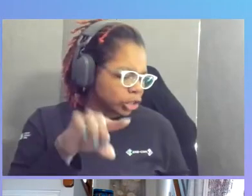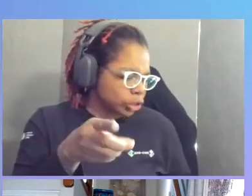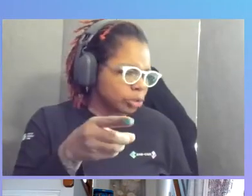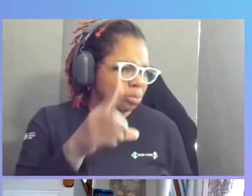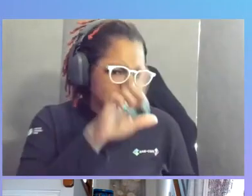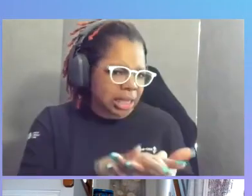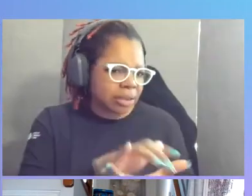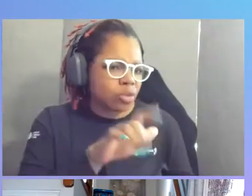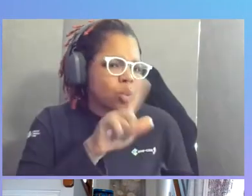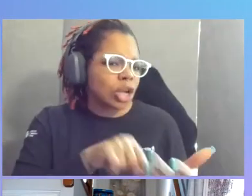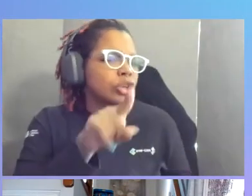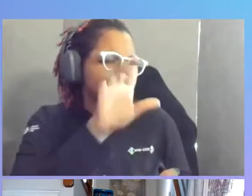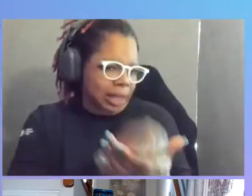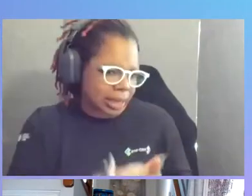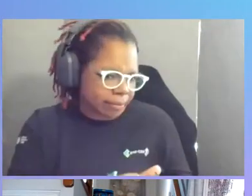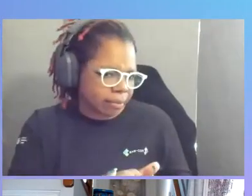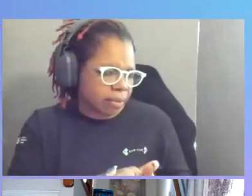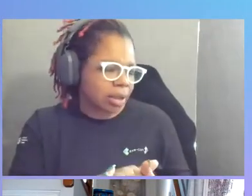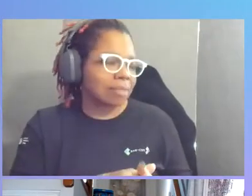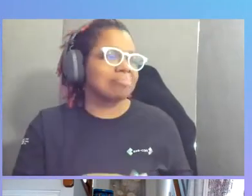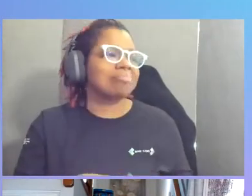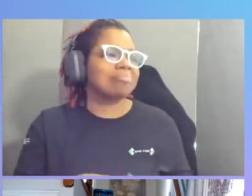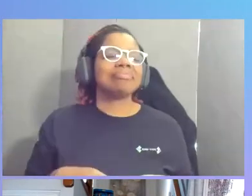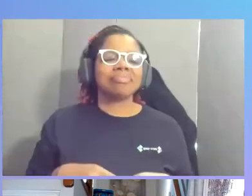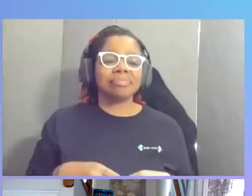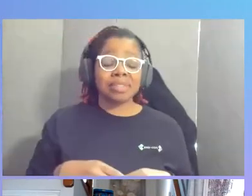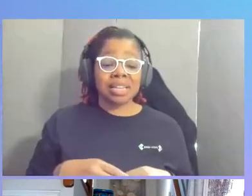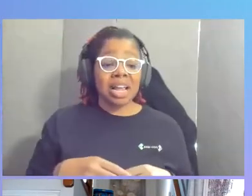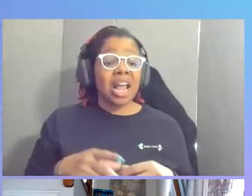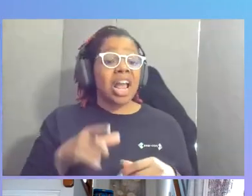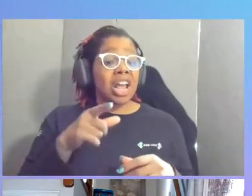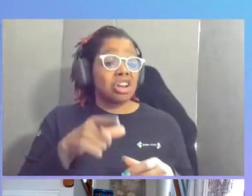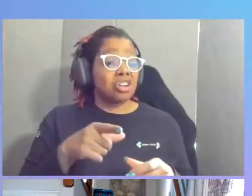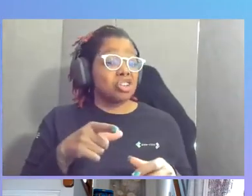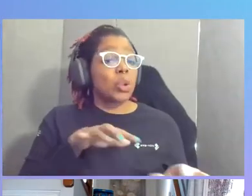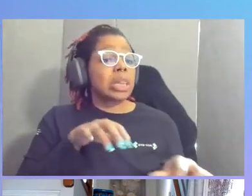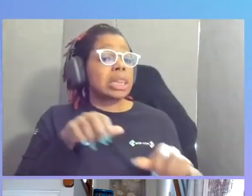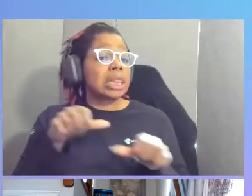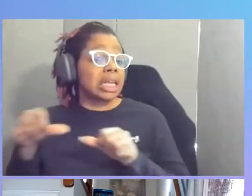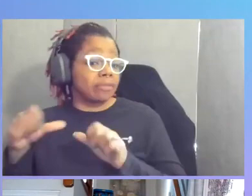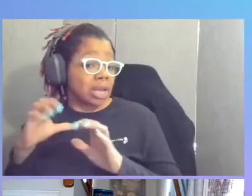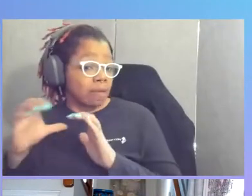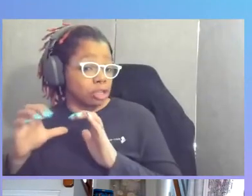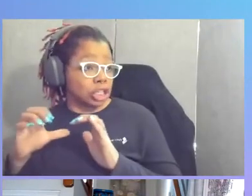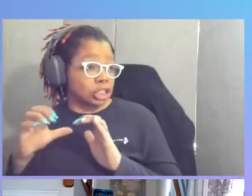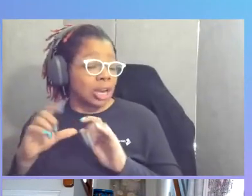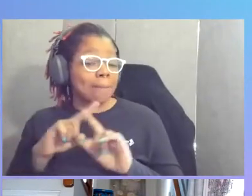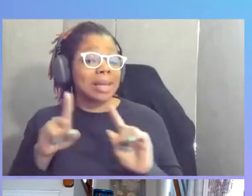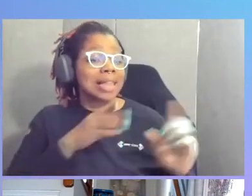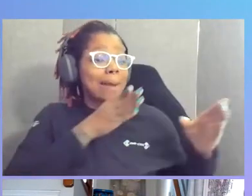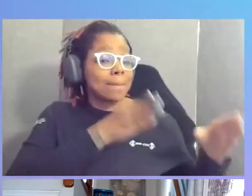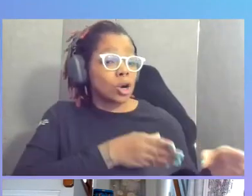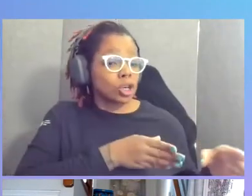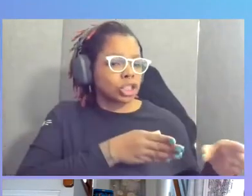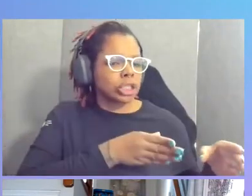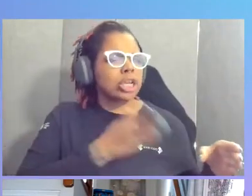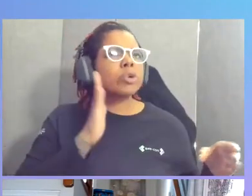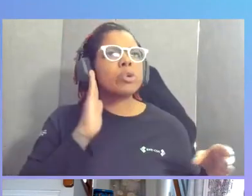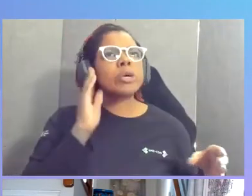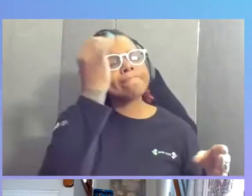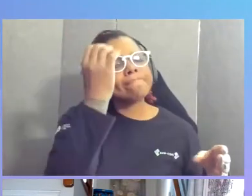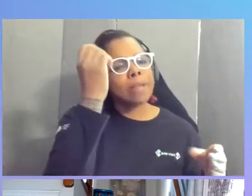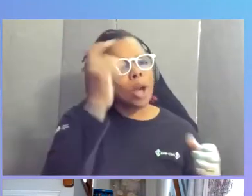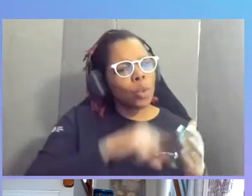believe? And you kind of like leave the conversation, but very often that person will sit on what you